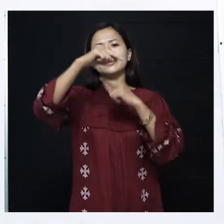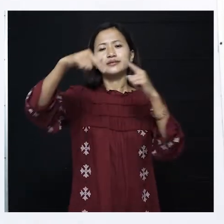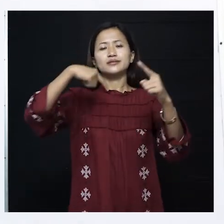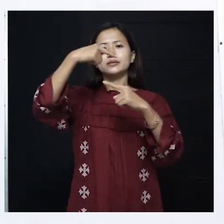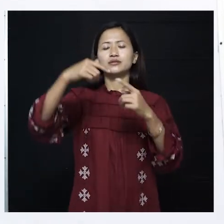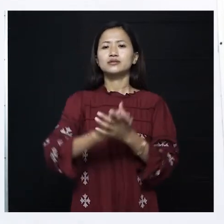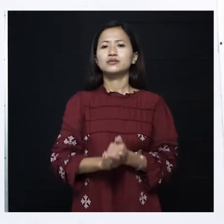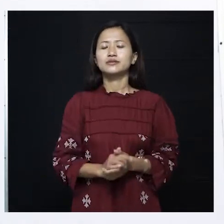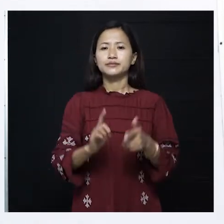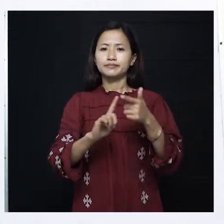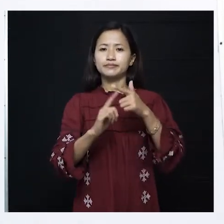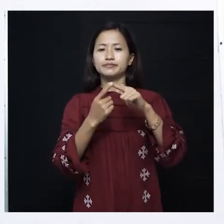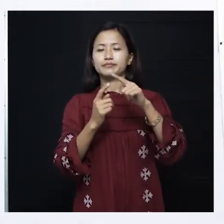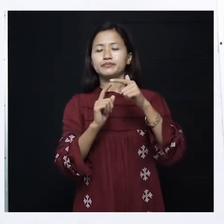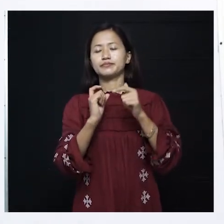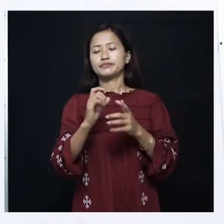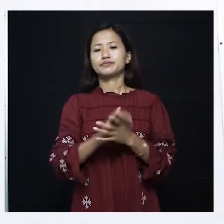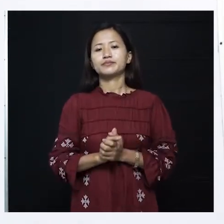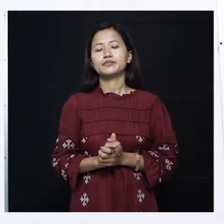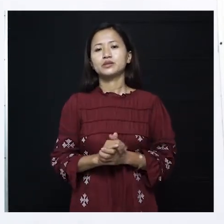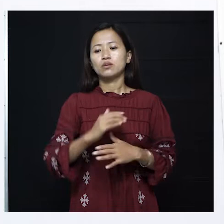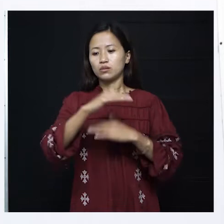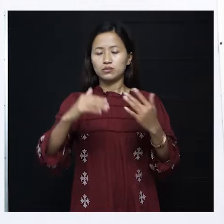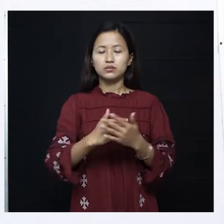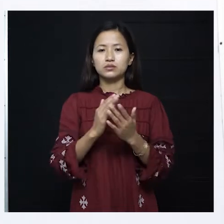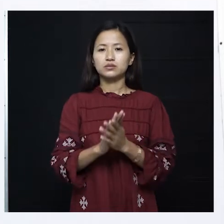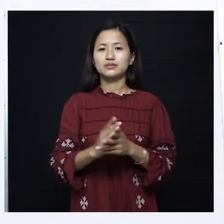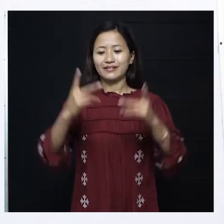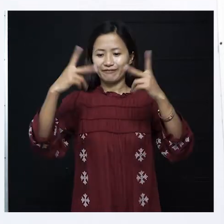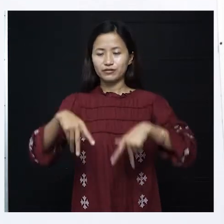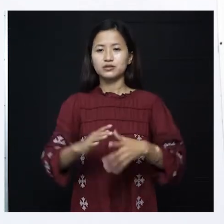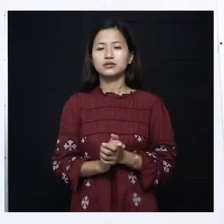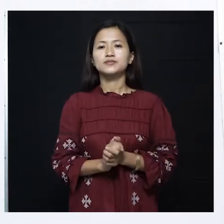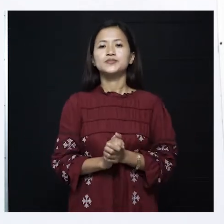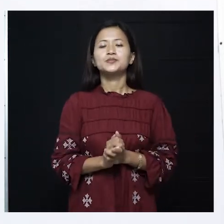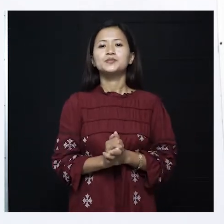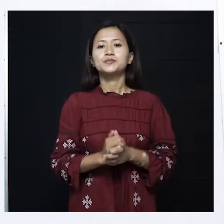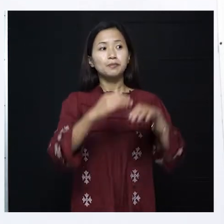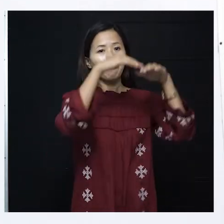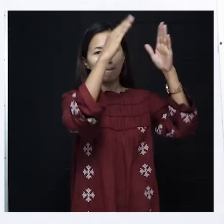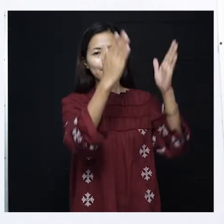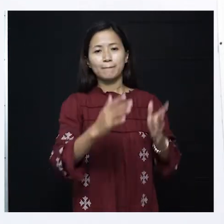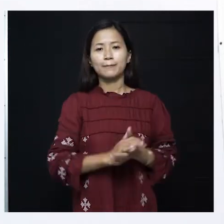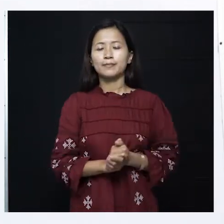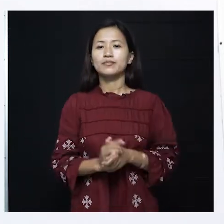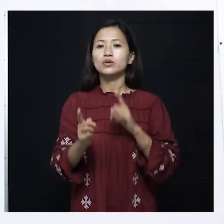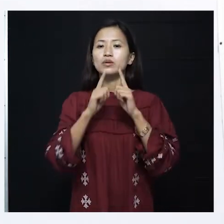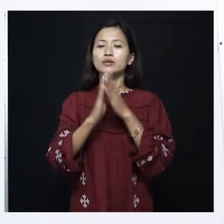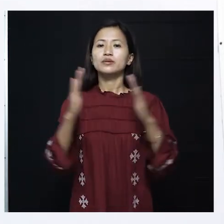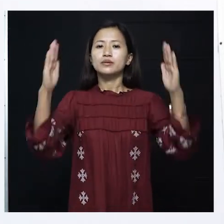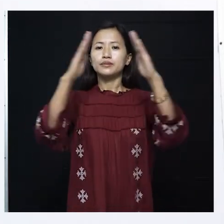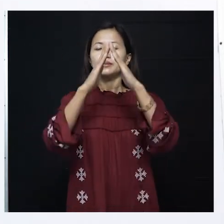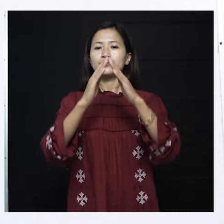industries, etc. So those are called as the physical. Okay, so physical means we are talking about the mountains,